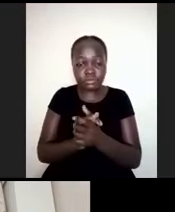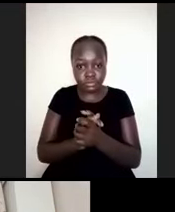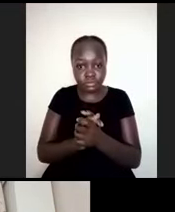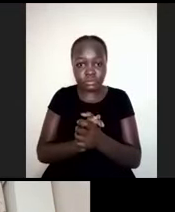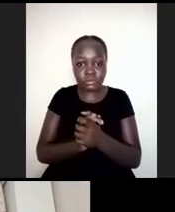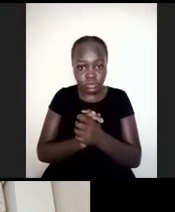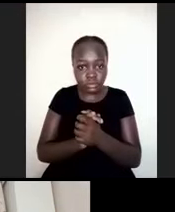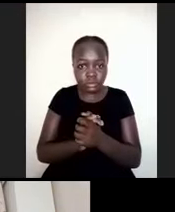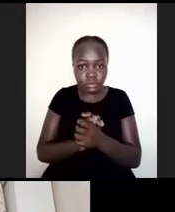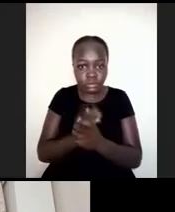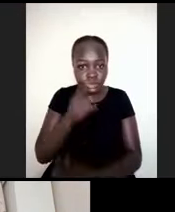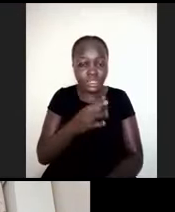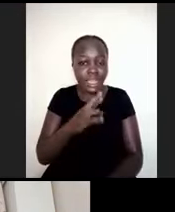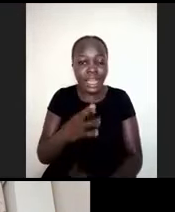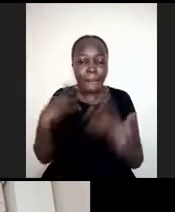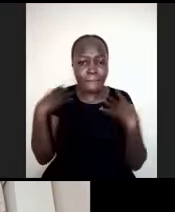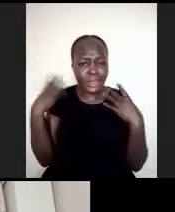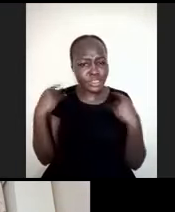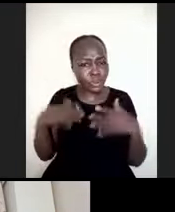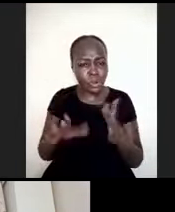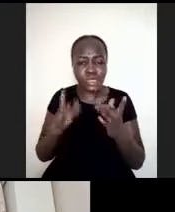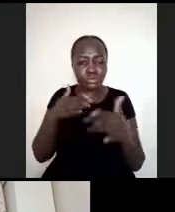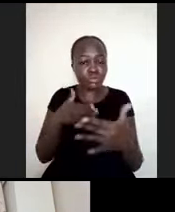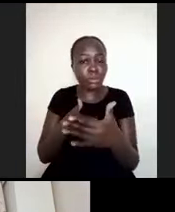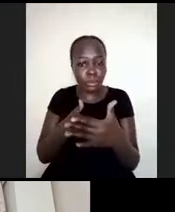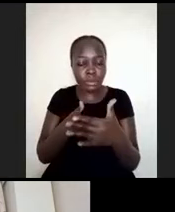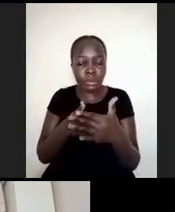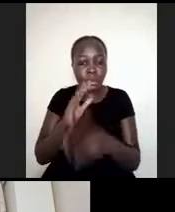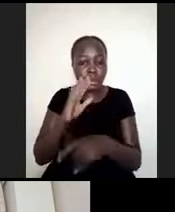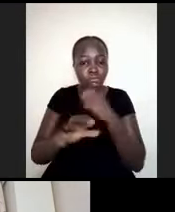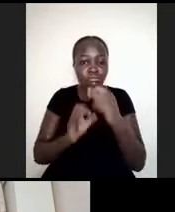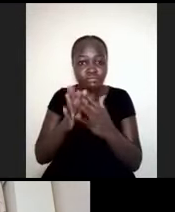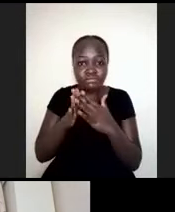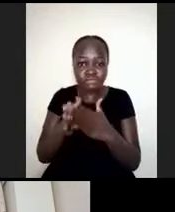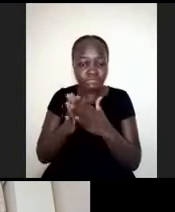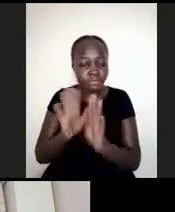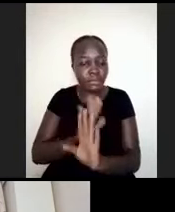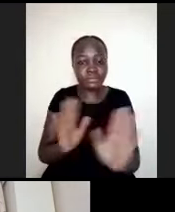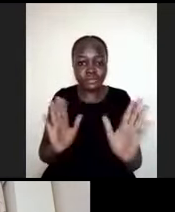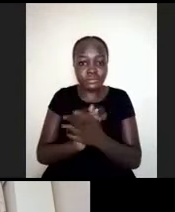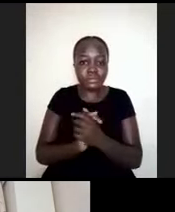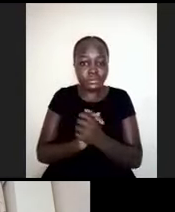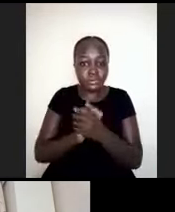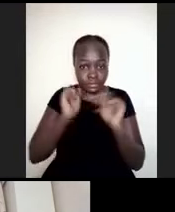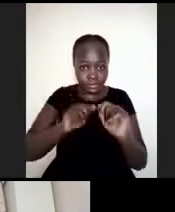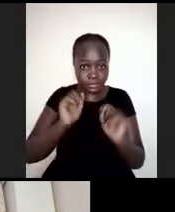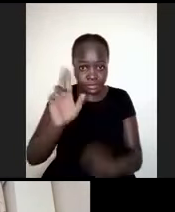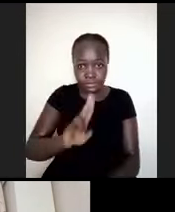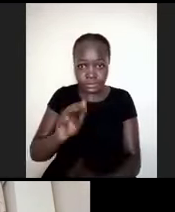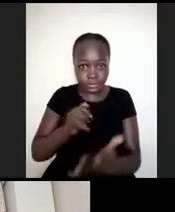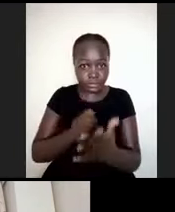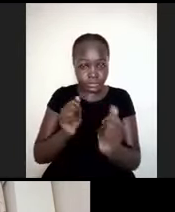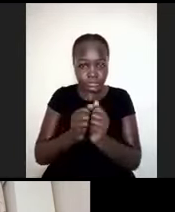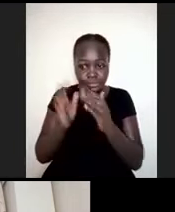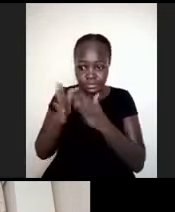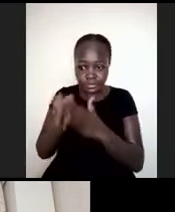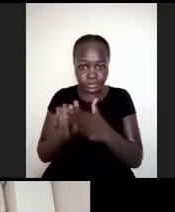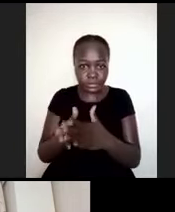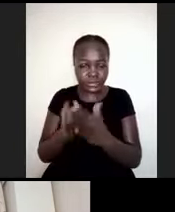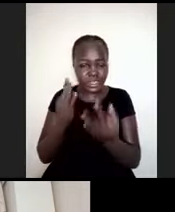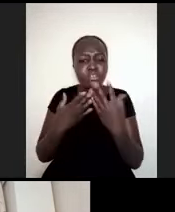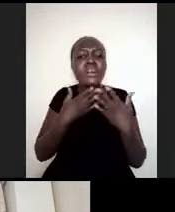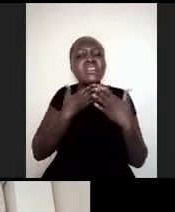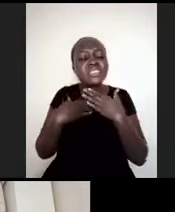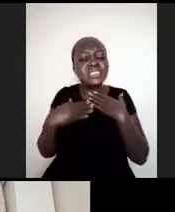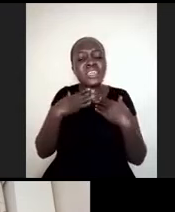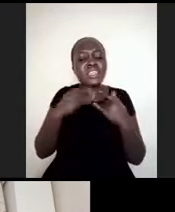these are just practical ways to stop pornography if you need. You can apply that with the sex if you're addicted. You can apply